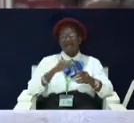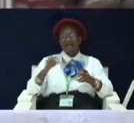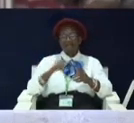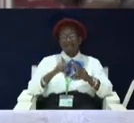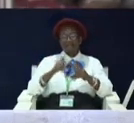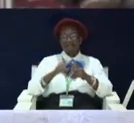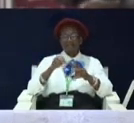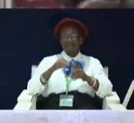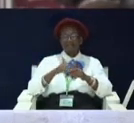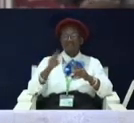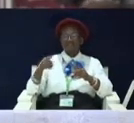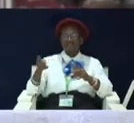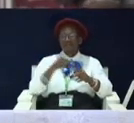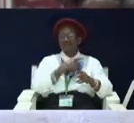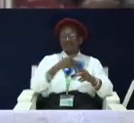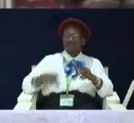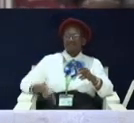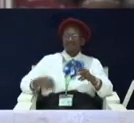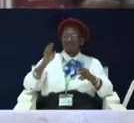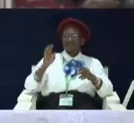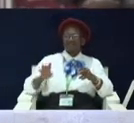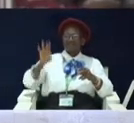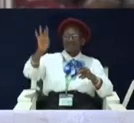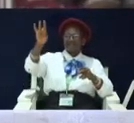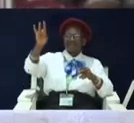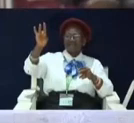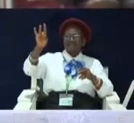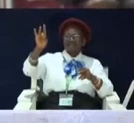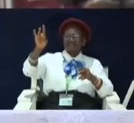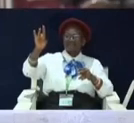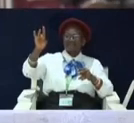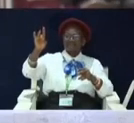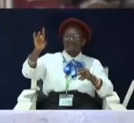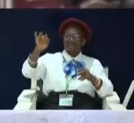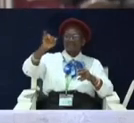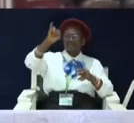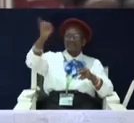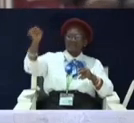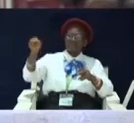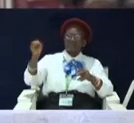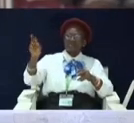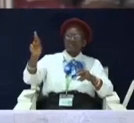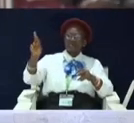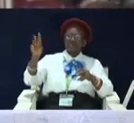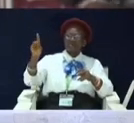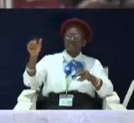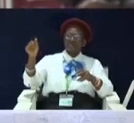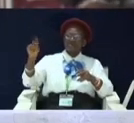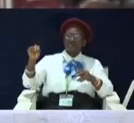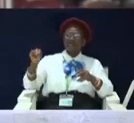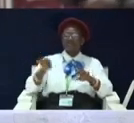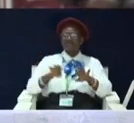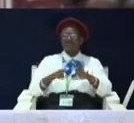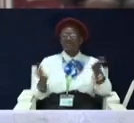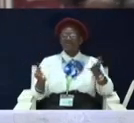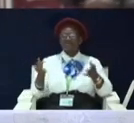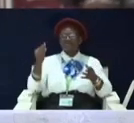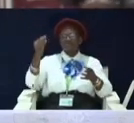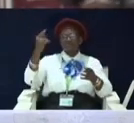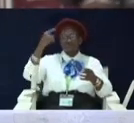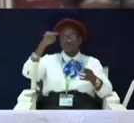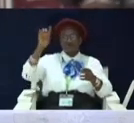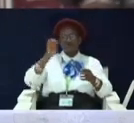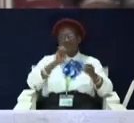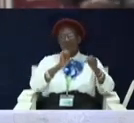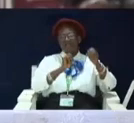oba keji orikeji ese kejo. Jordan opened for Elijah. Jordan itunpinya fun